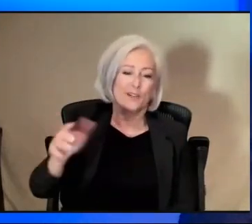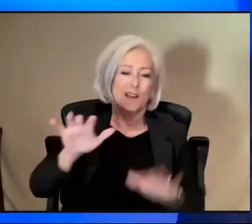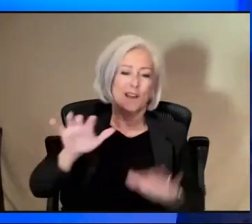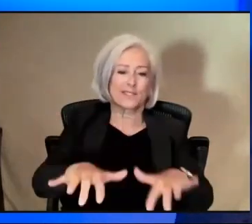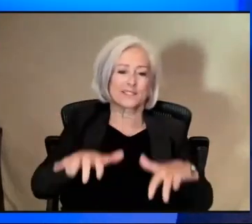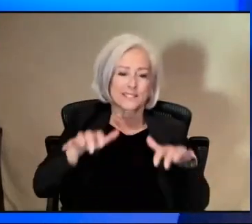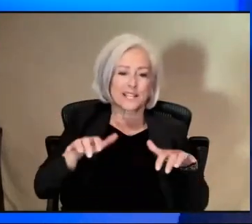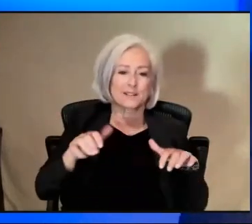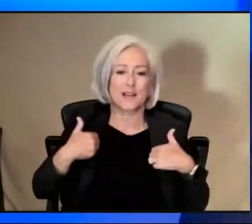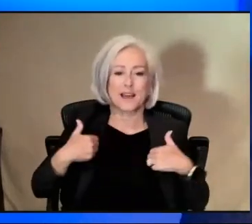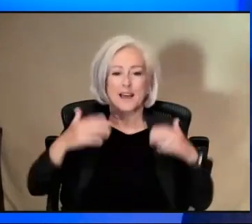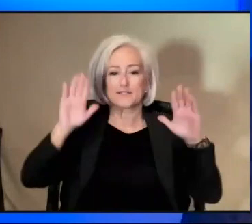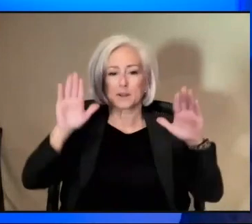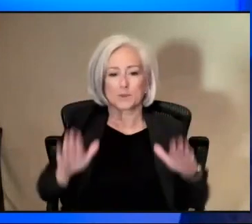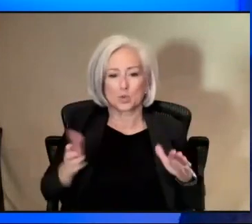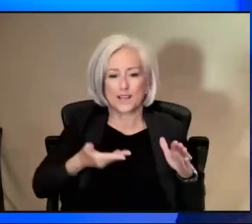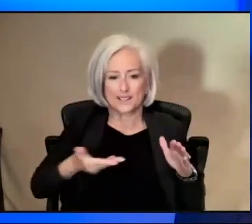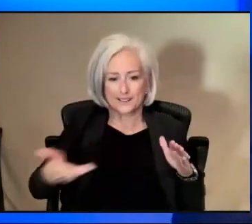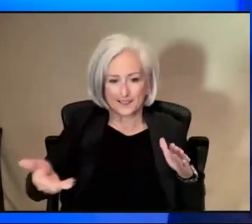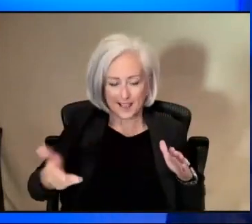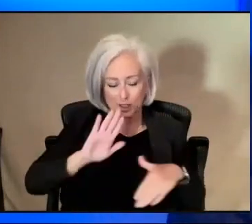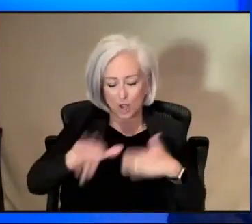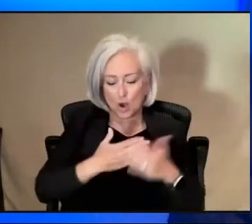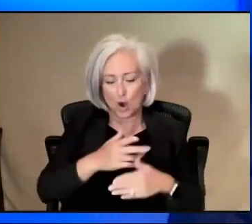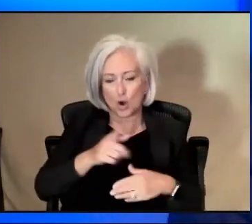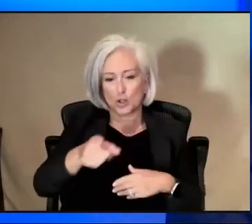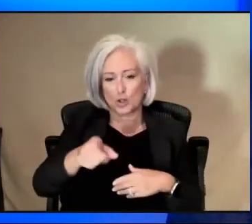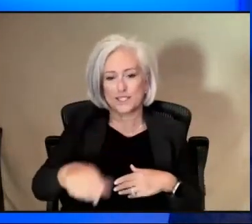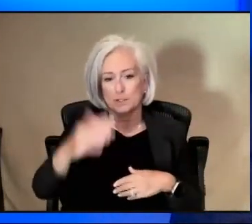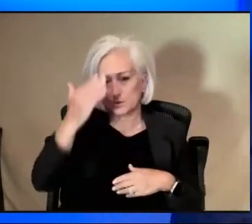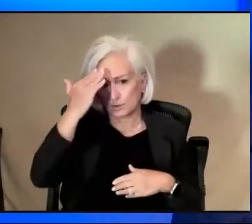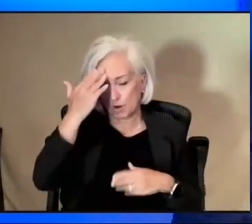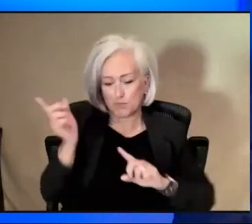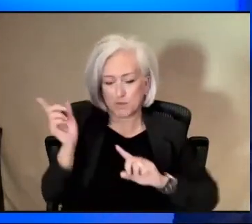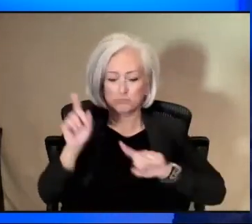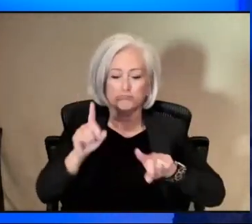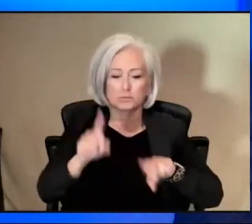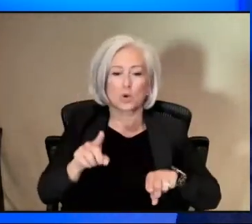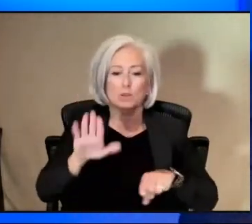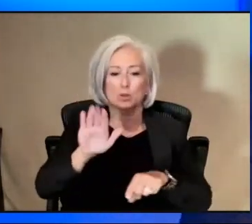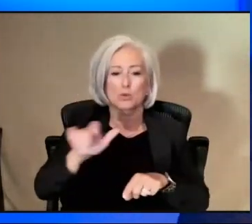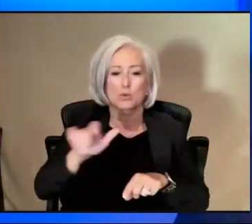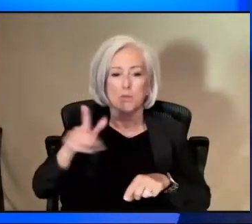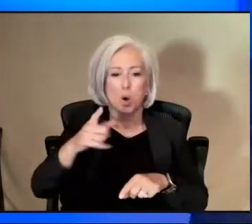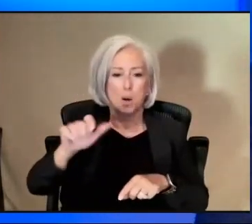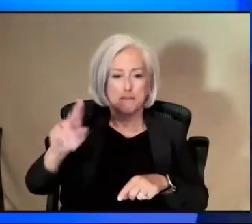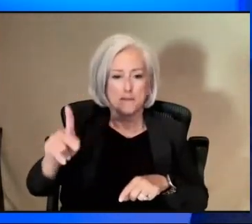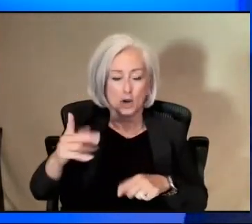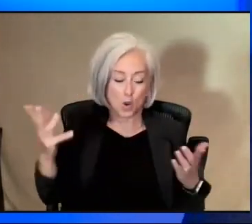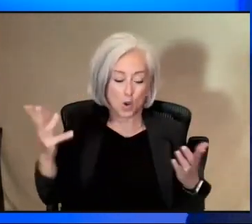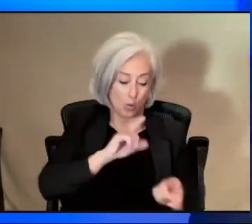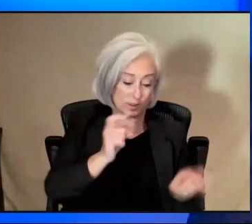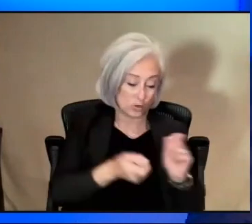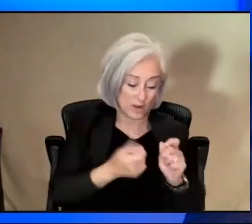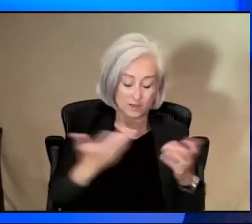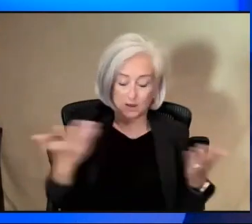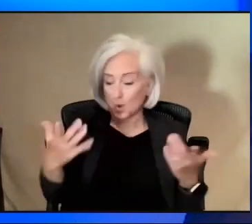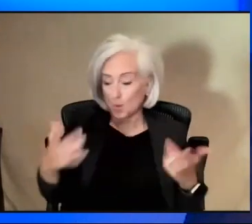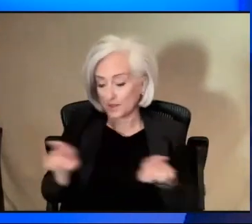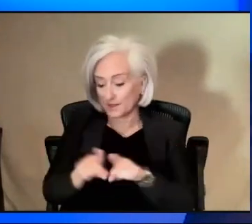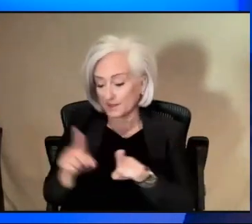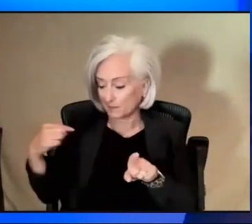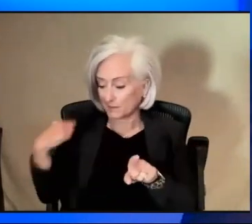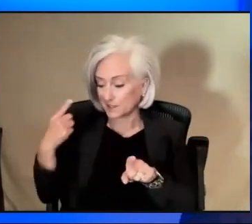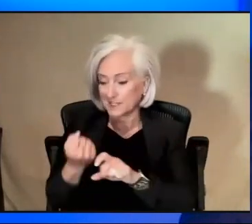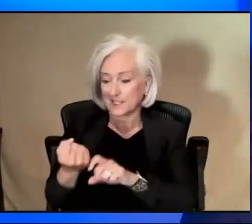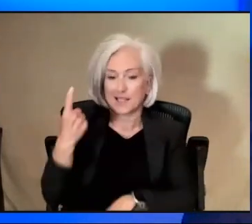guests. Plus, all you need to know about heading out to the ballpark, what's changed and what's the same since the last year during this